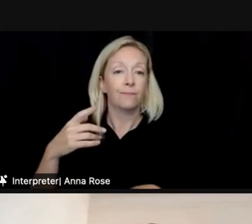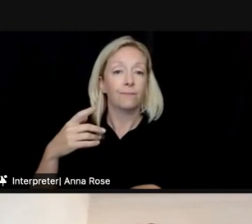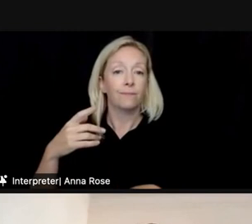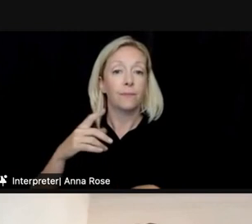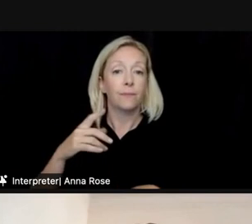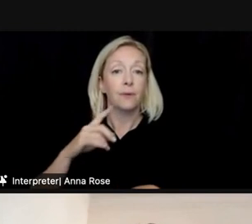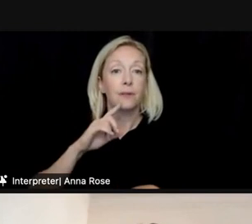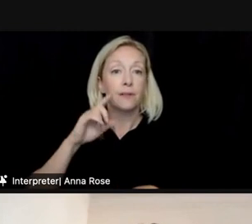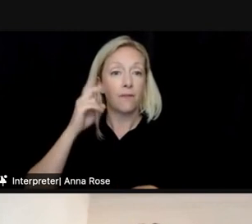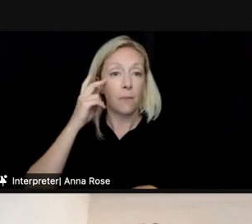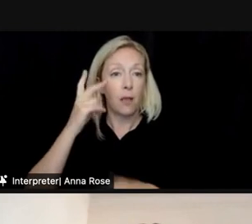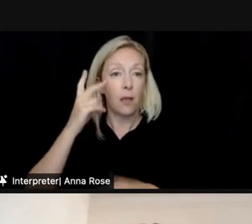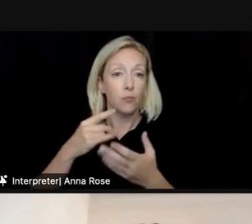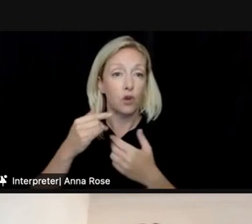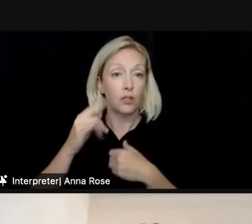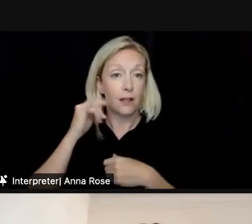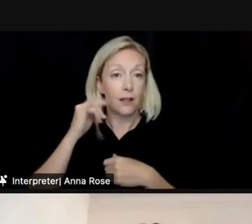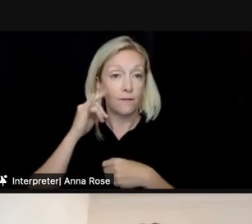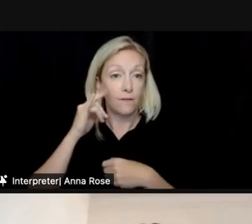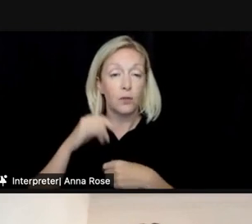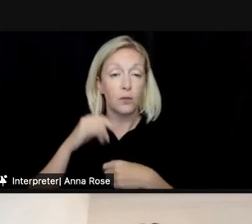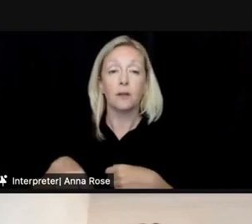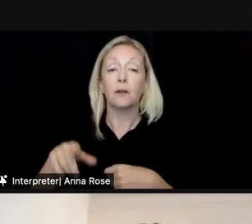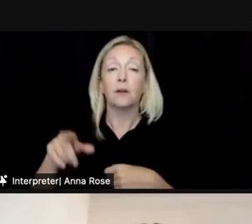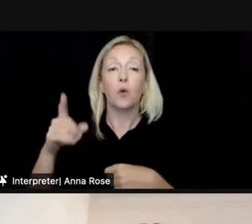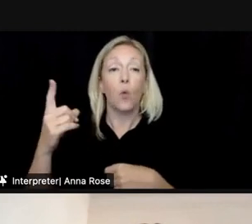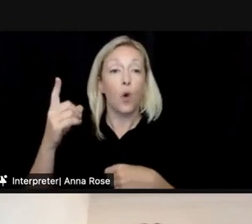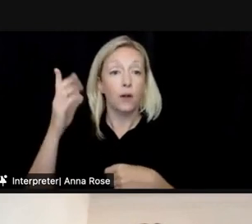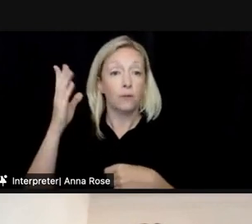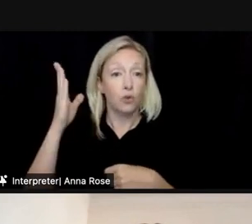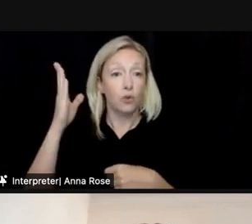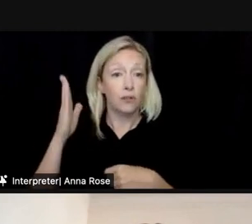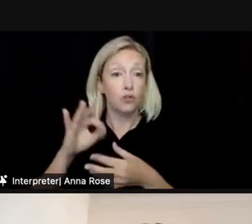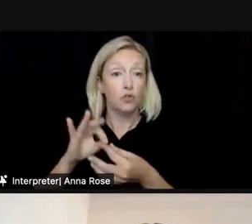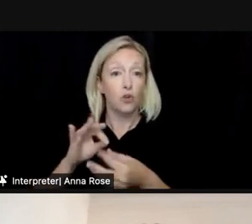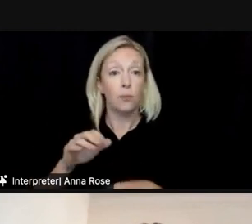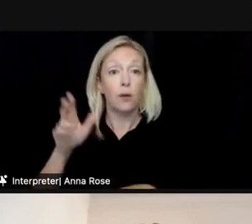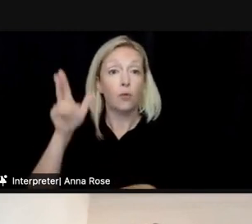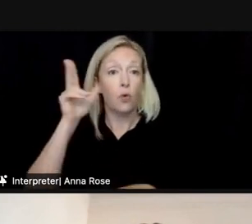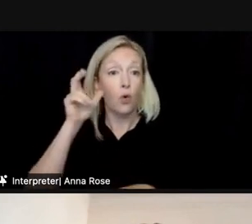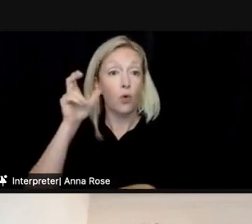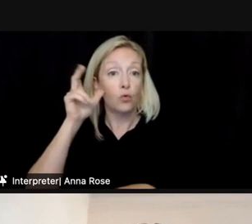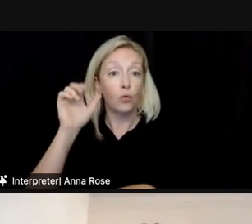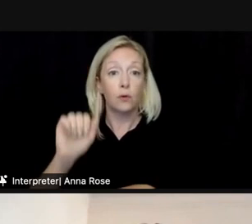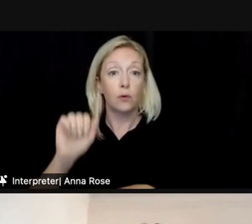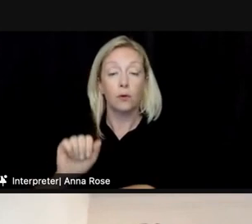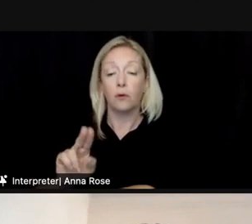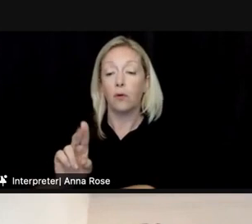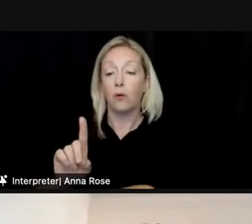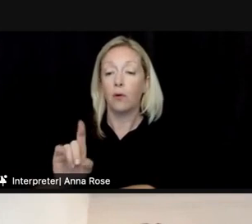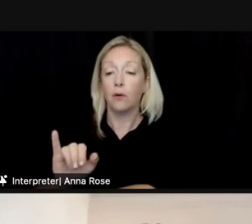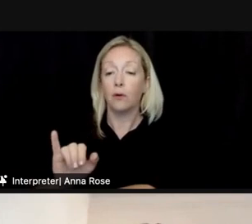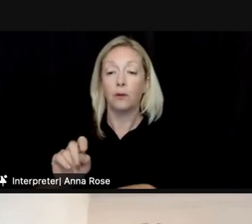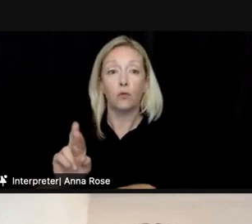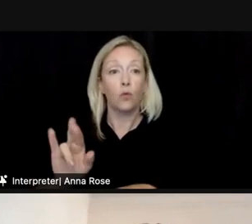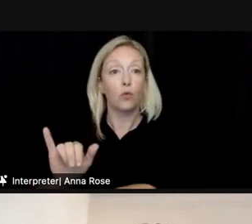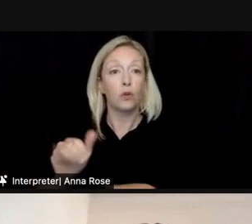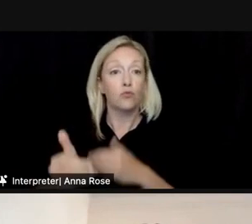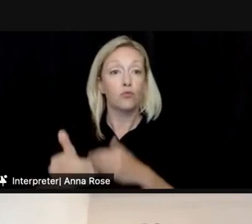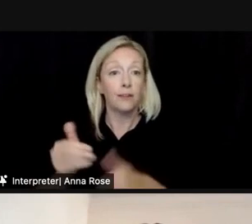Deafblind Project does a great presentation on auditory processing disorder and CVI and how those two kind of